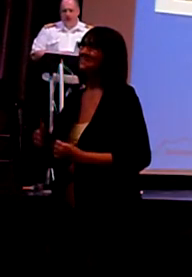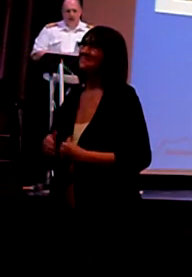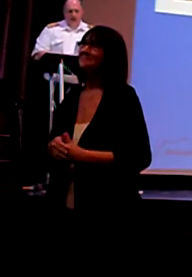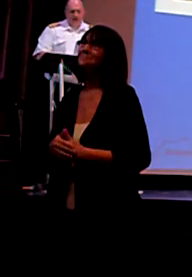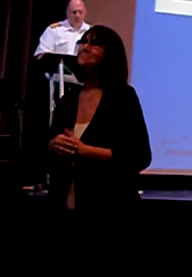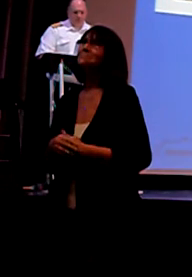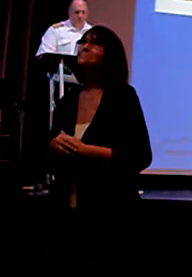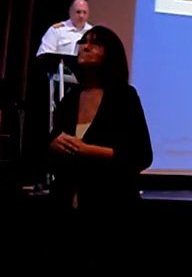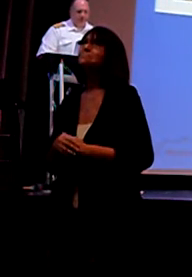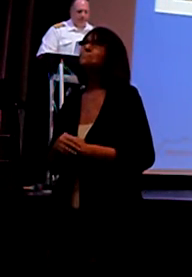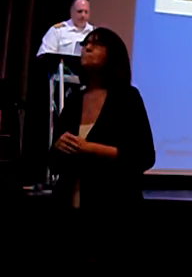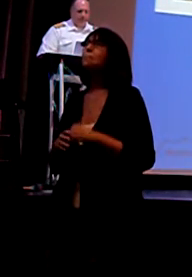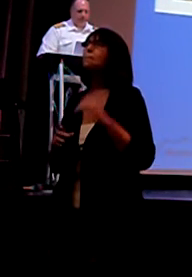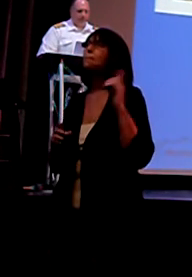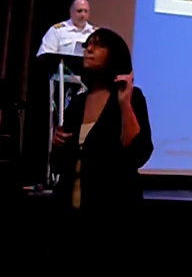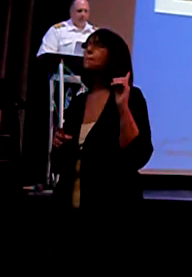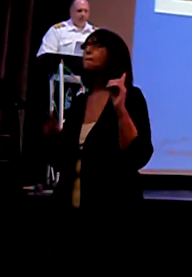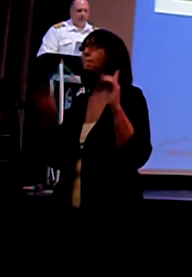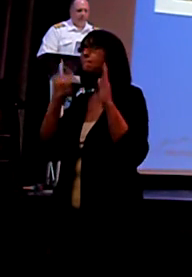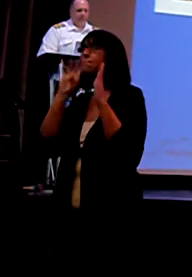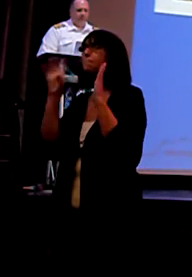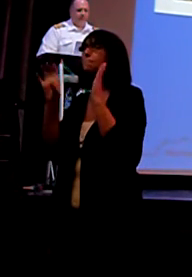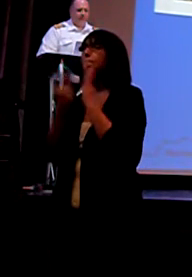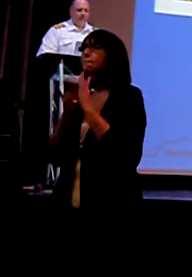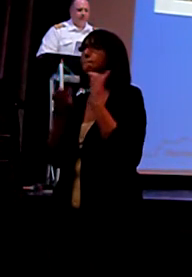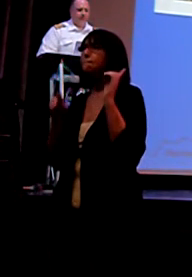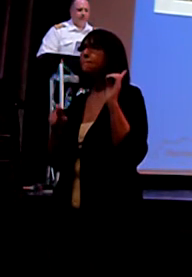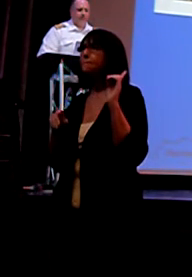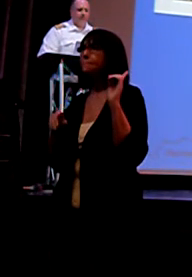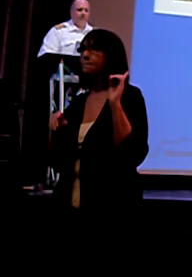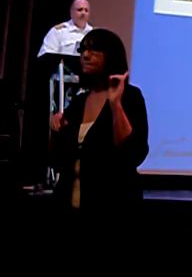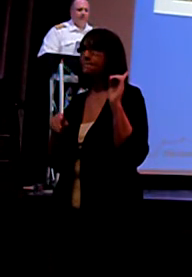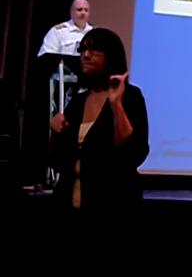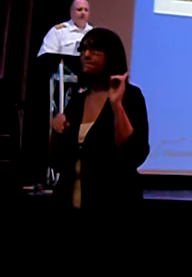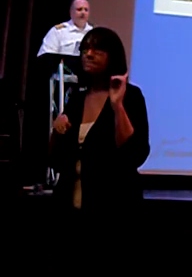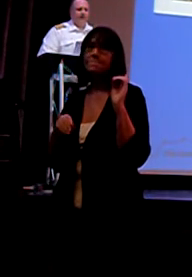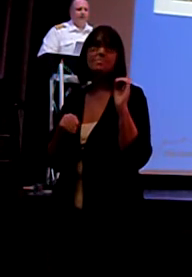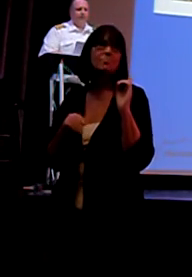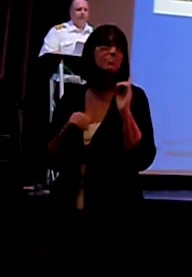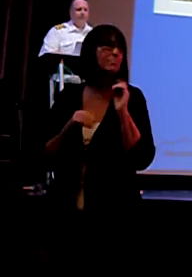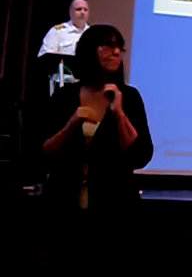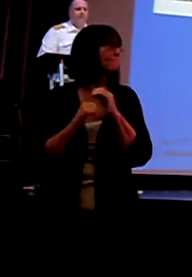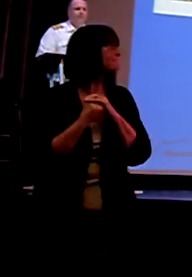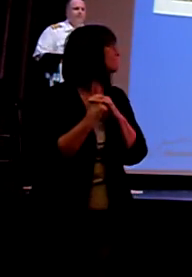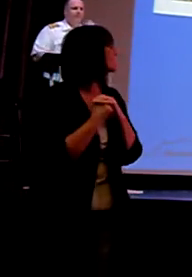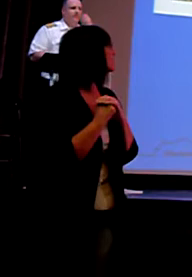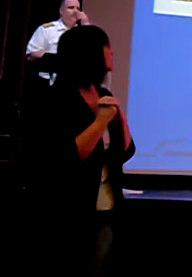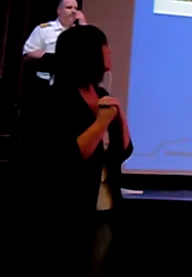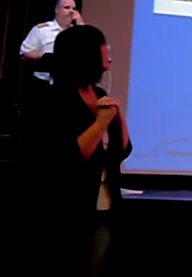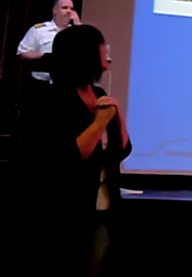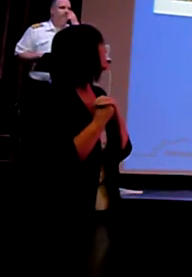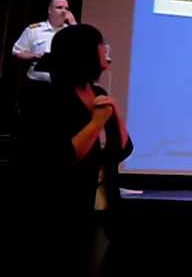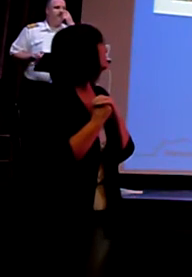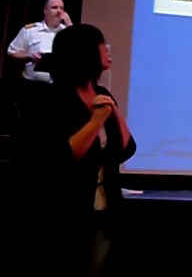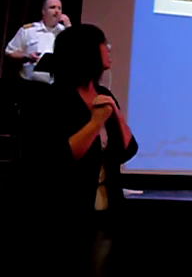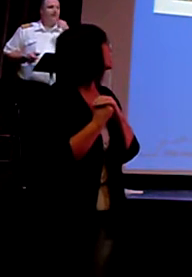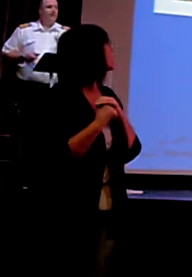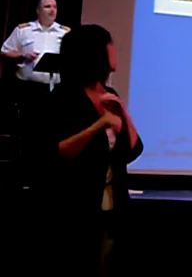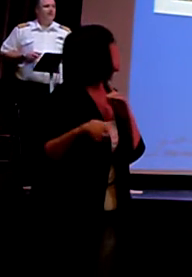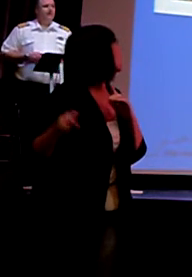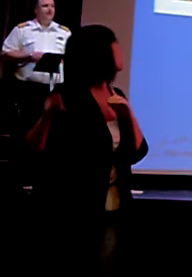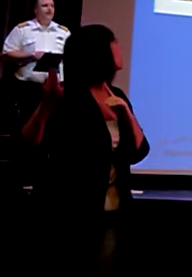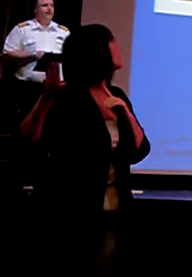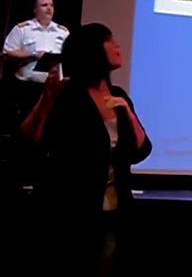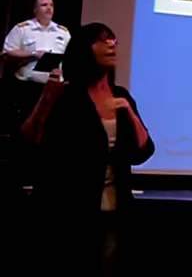This, of course, is a picture of Vesuvius that was